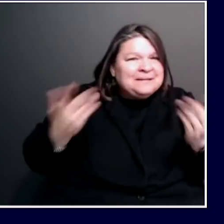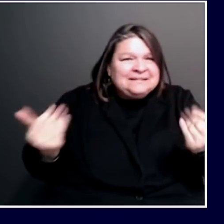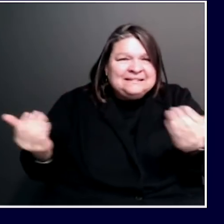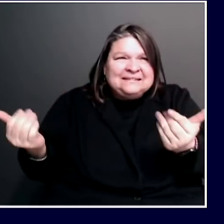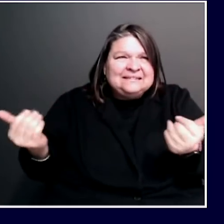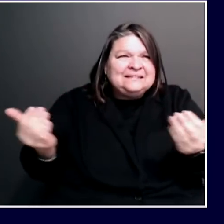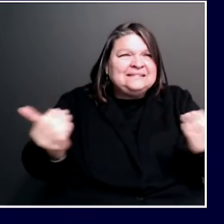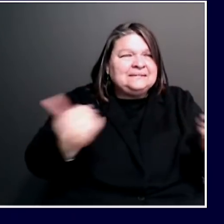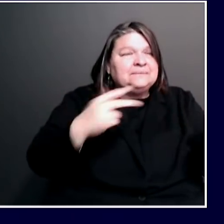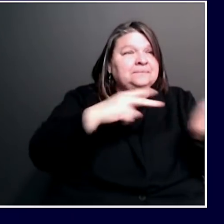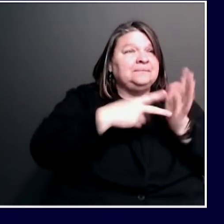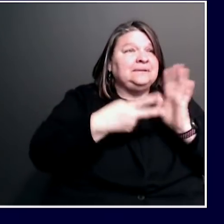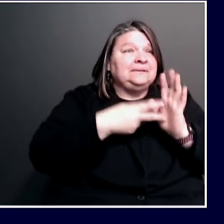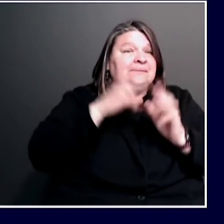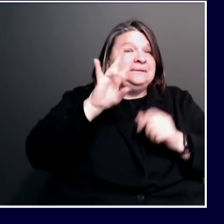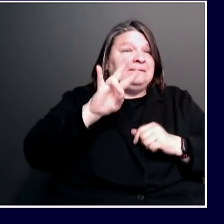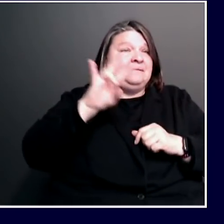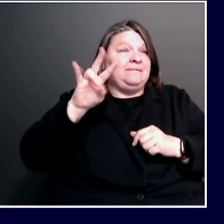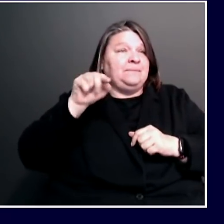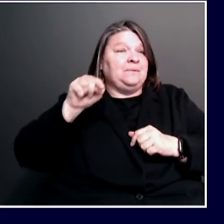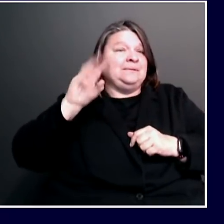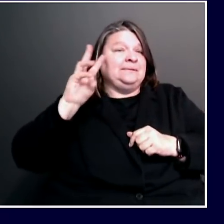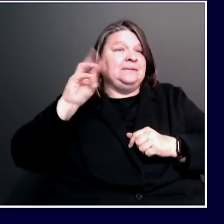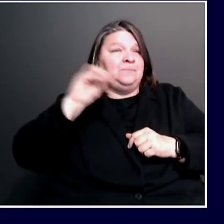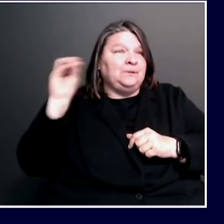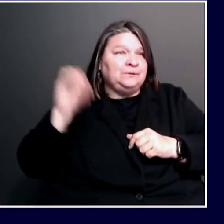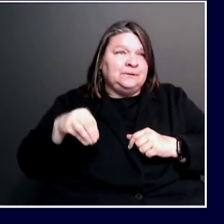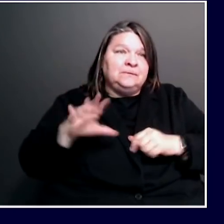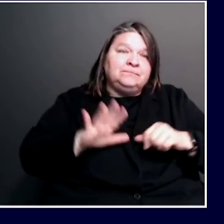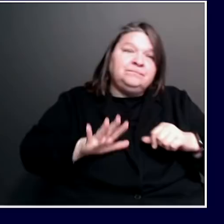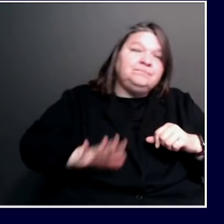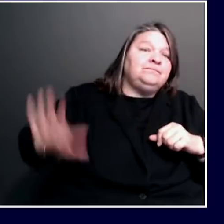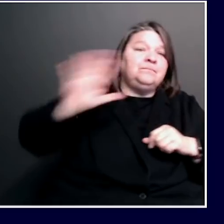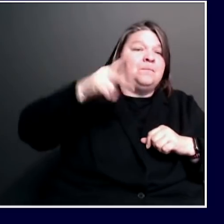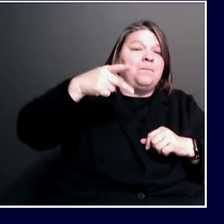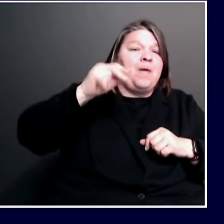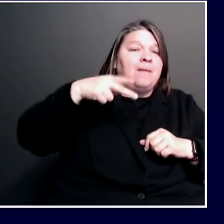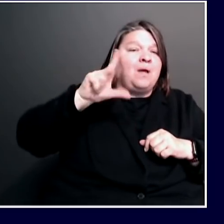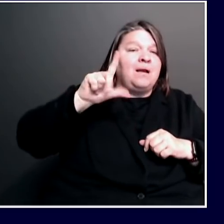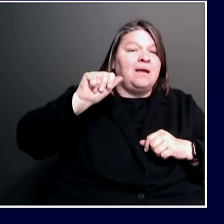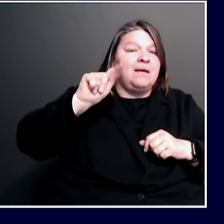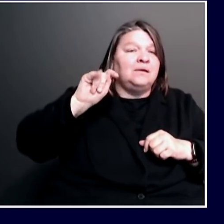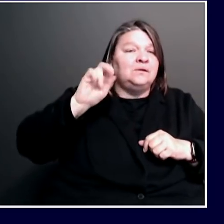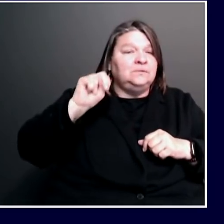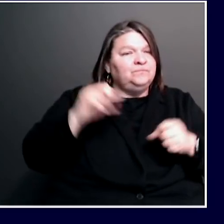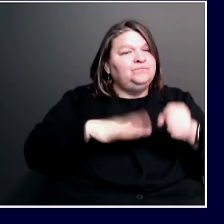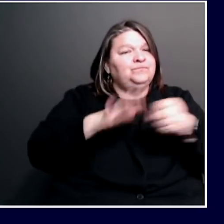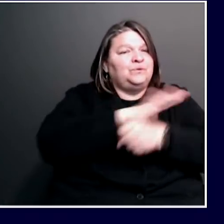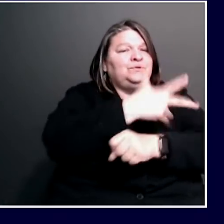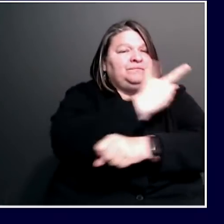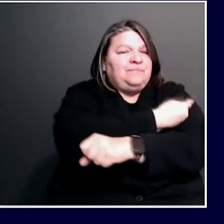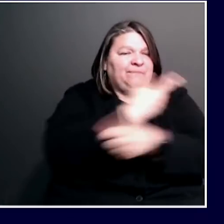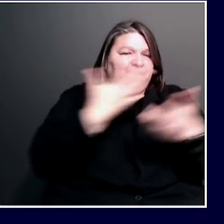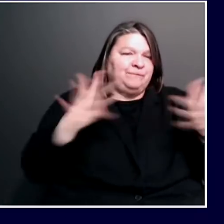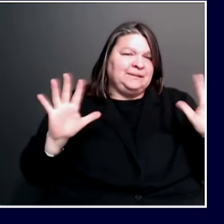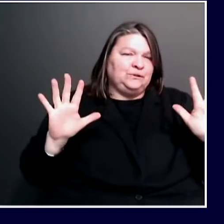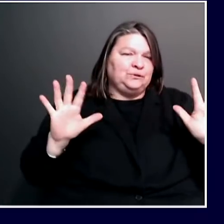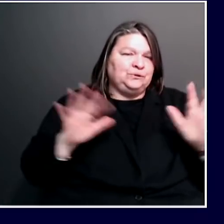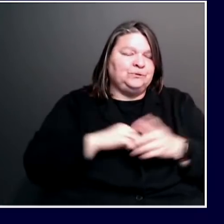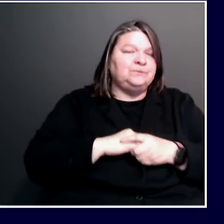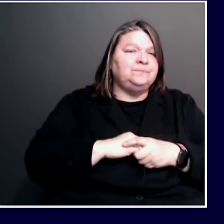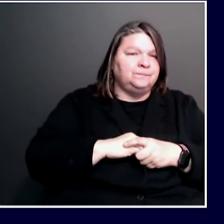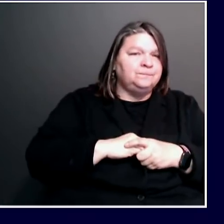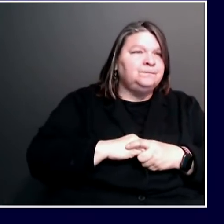77.6% of the entire population of Maine is fully vaccinated, and just over 52% of the